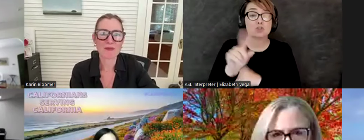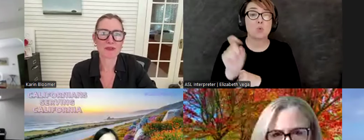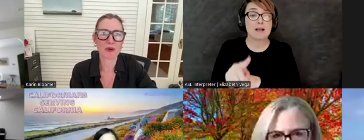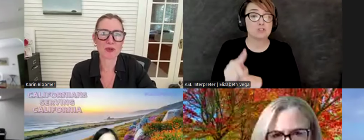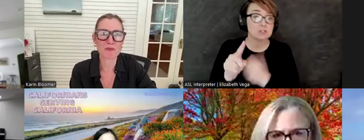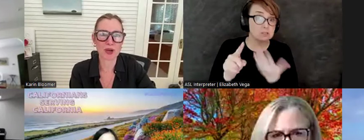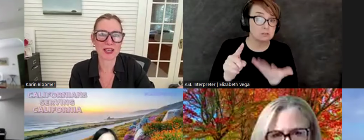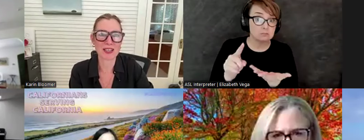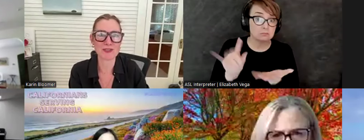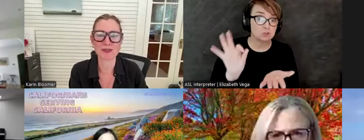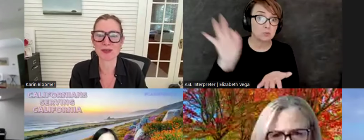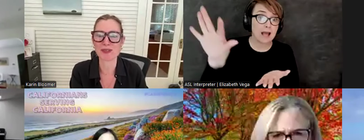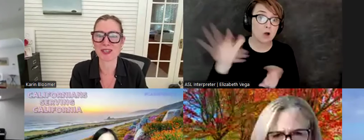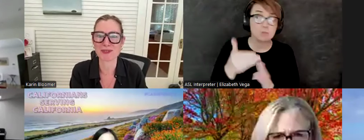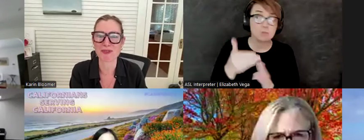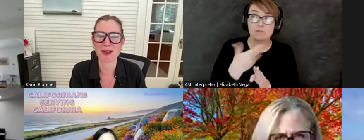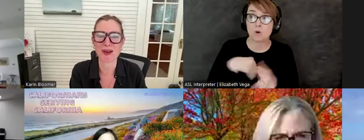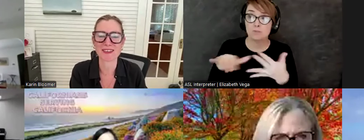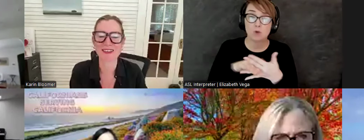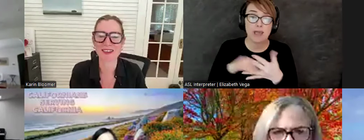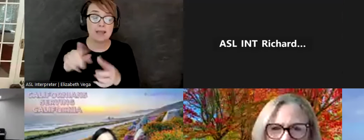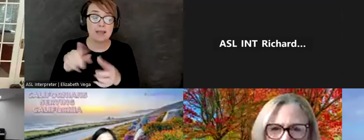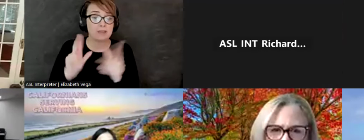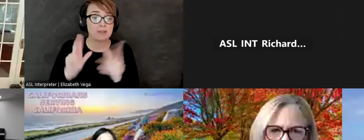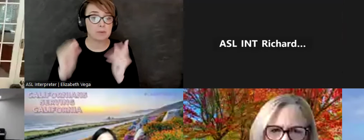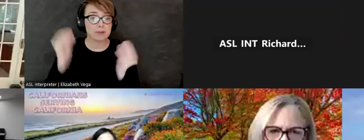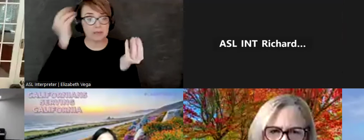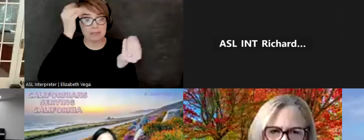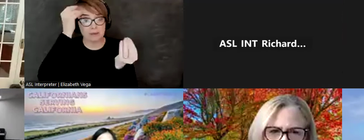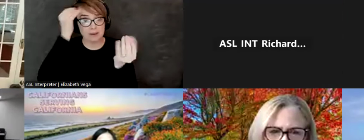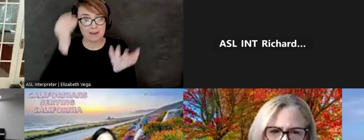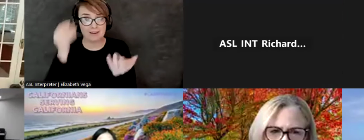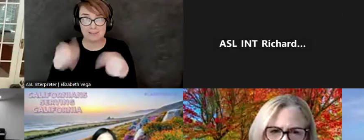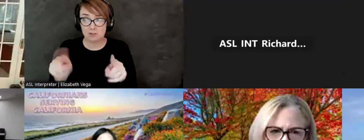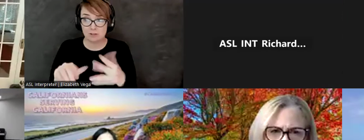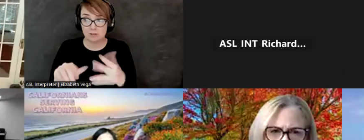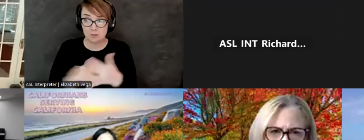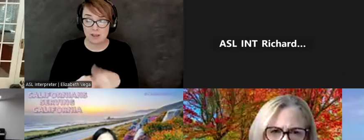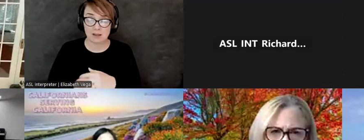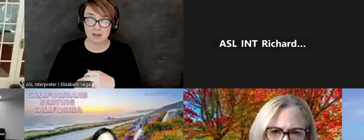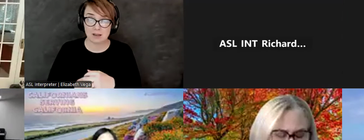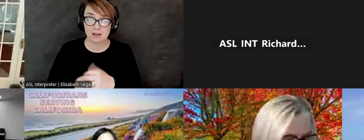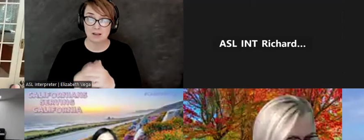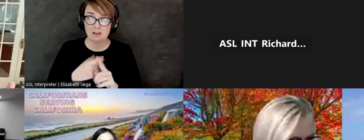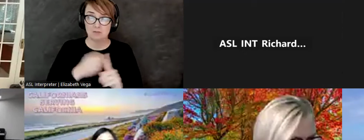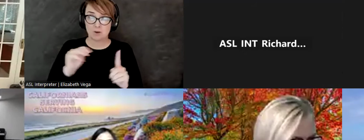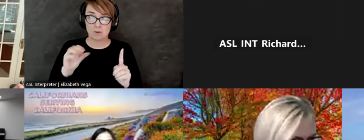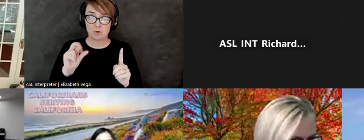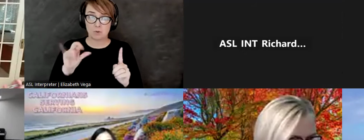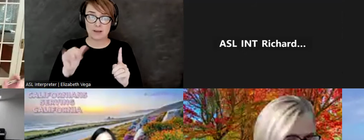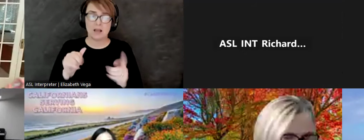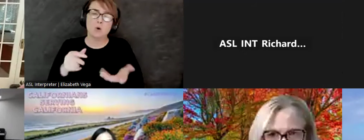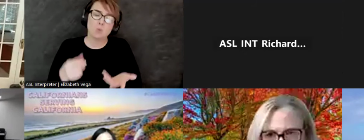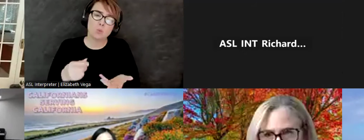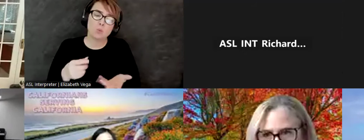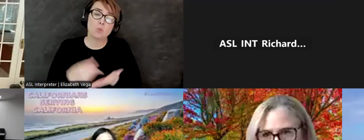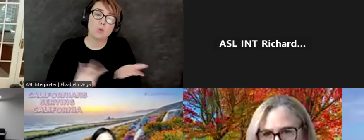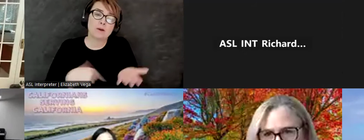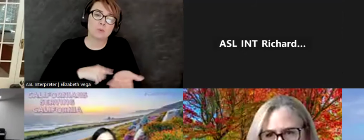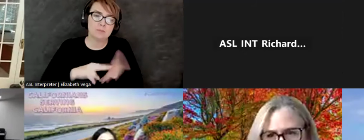air before we break? And you can maybe give some thought as you break. So from Maria, what do we mean